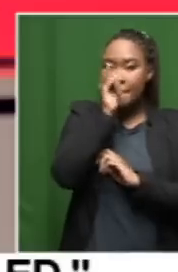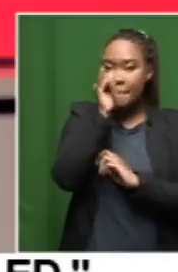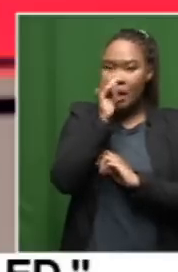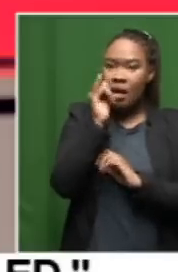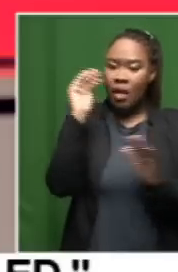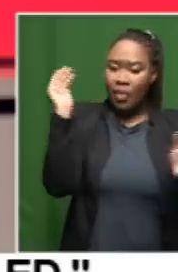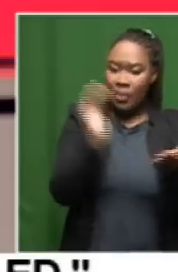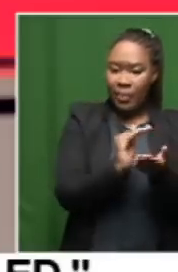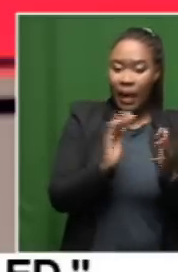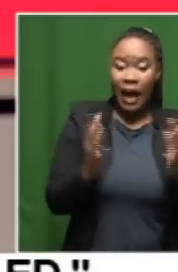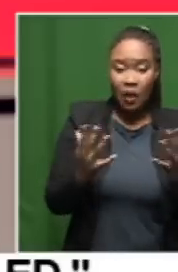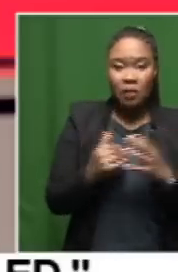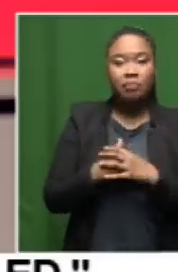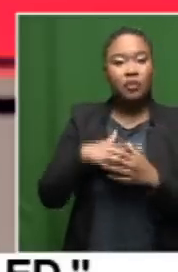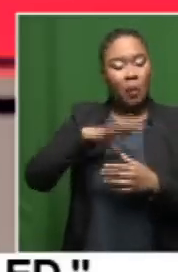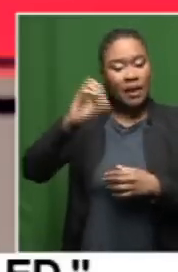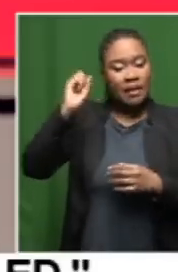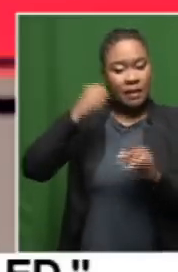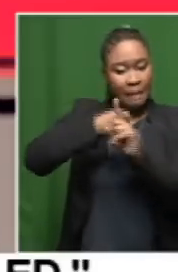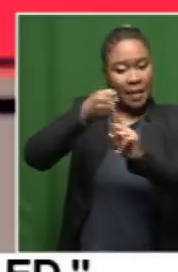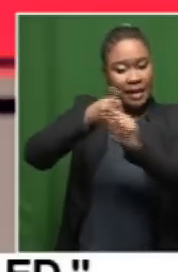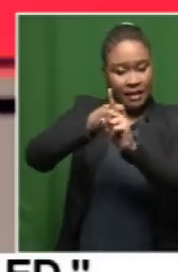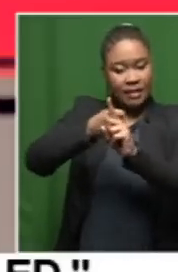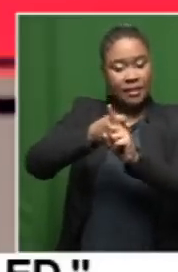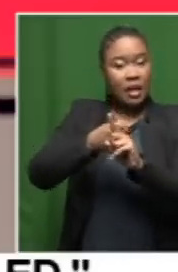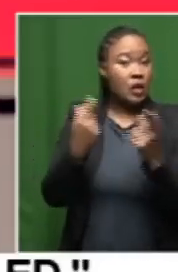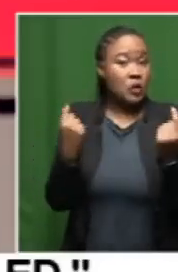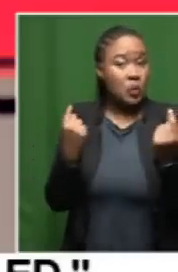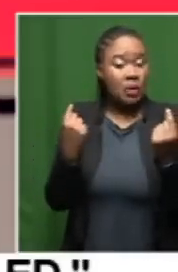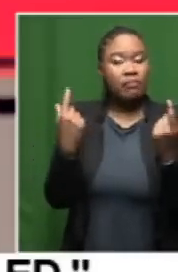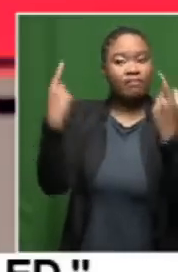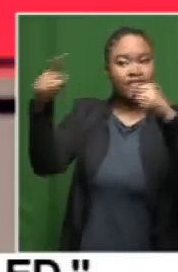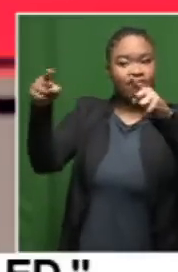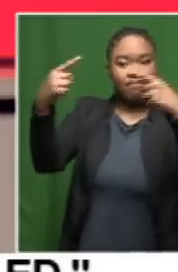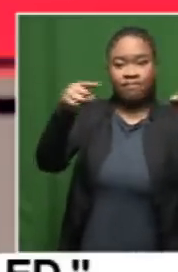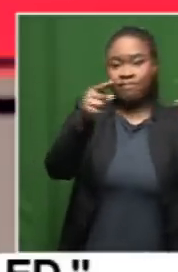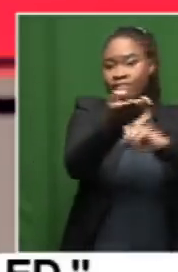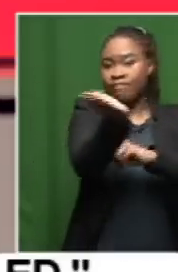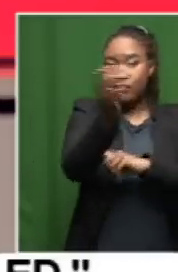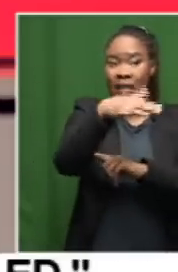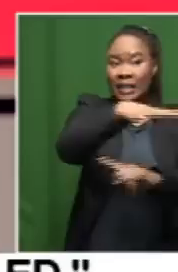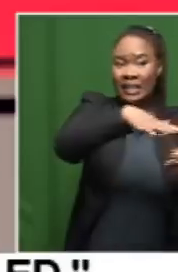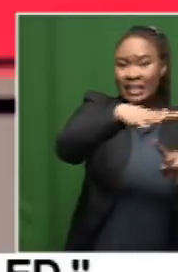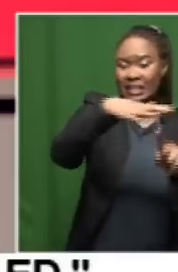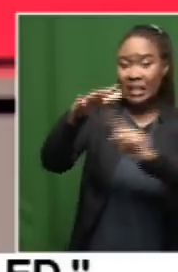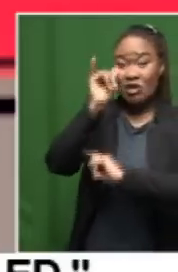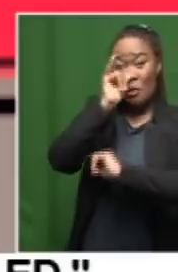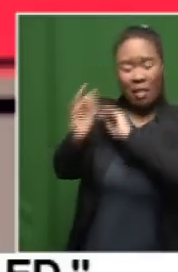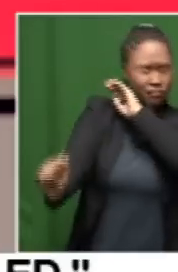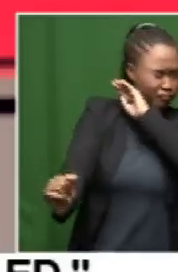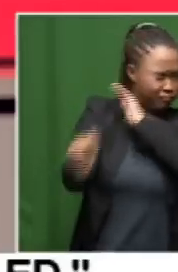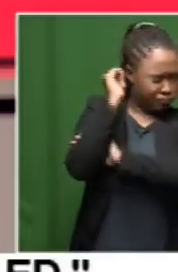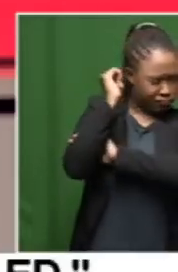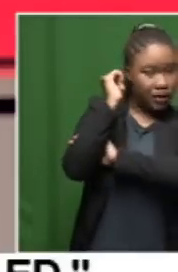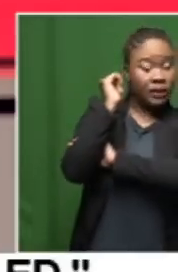a massive campaign. We have agreed from Congress that perhaps we should go to some of the areas that a community has been overtaken by criminals who